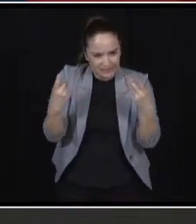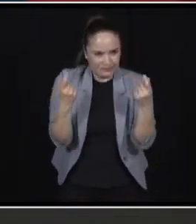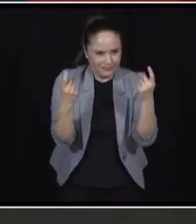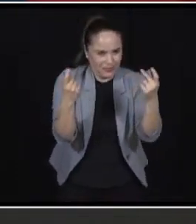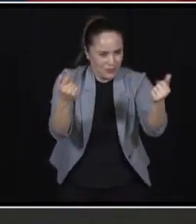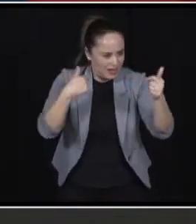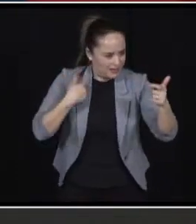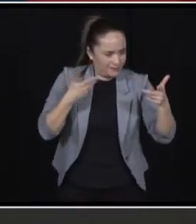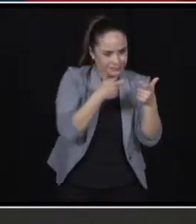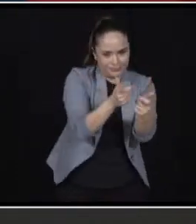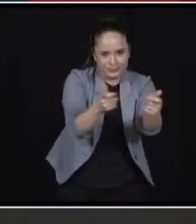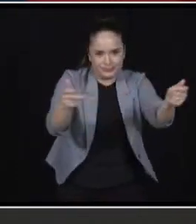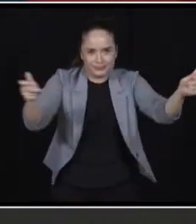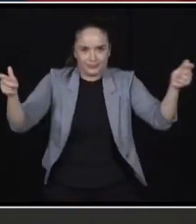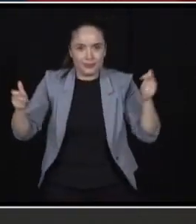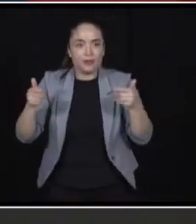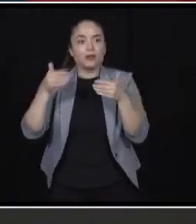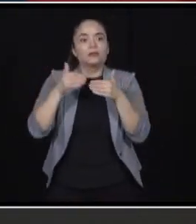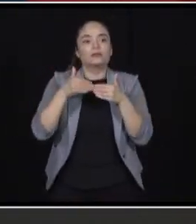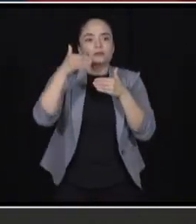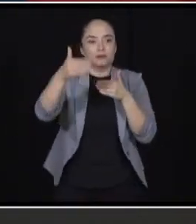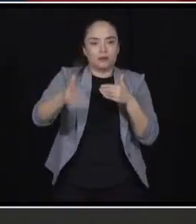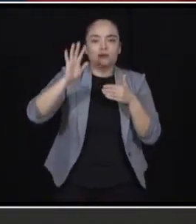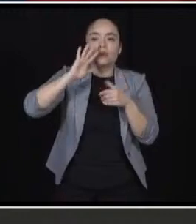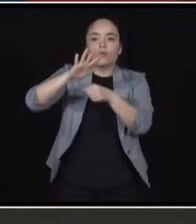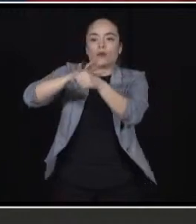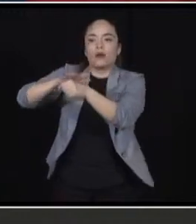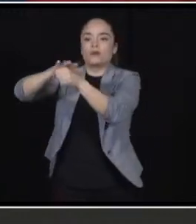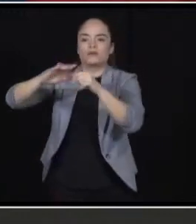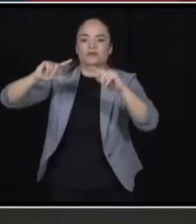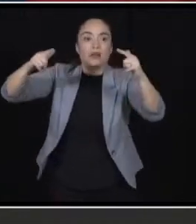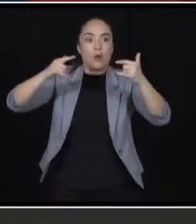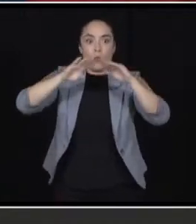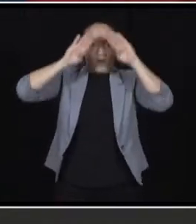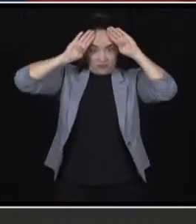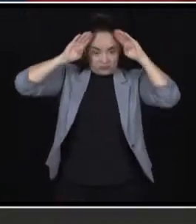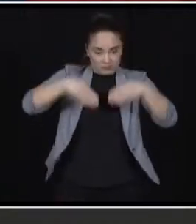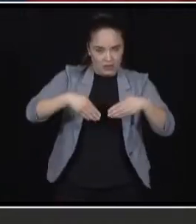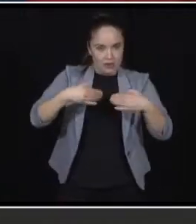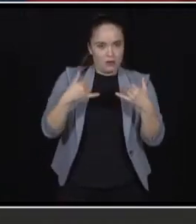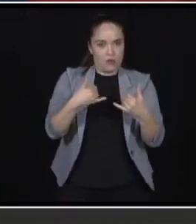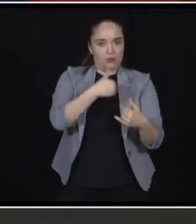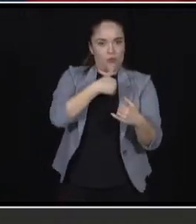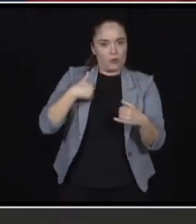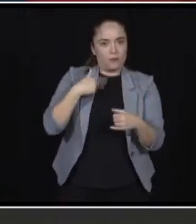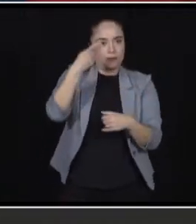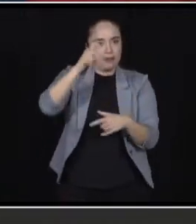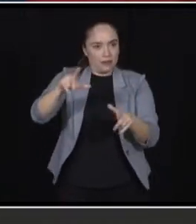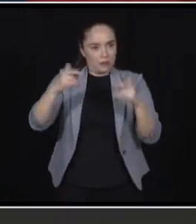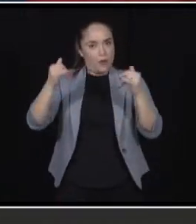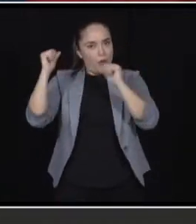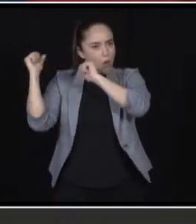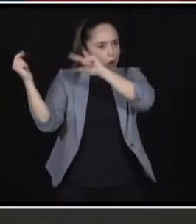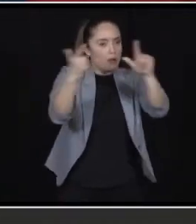vaccine. And the intent, to be quite frank, is to scale that up province-wide to all of our education workers as well as our childcare workers, both of whom really